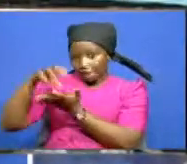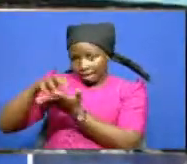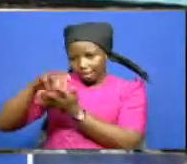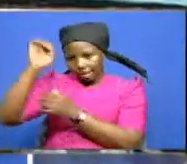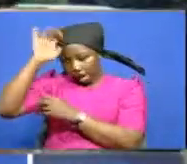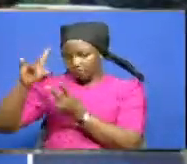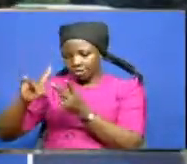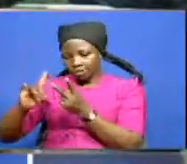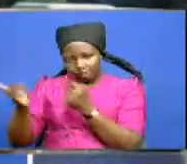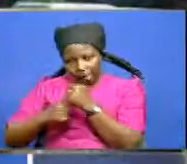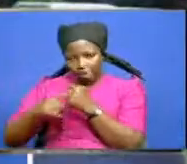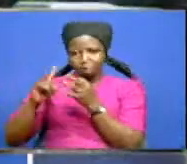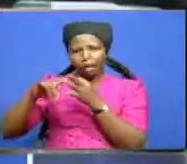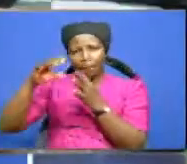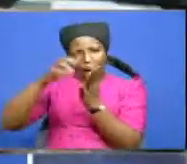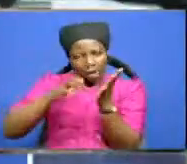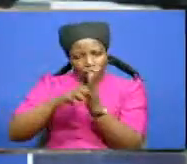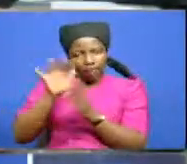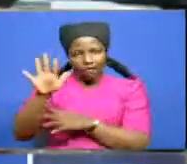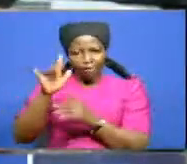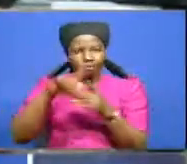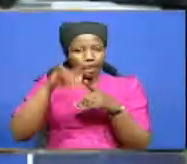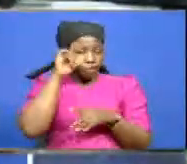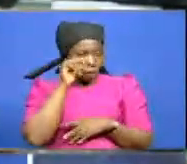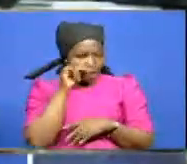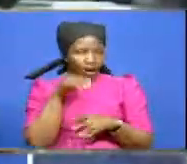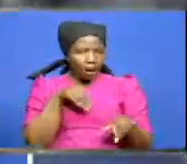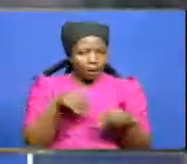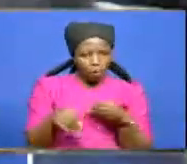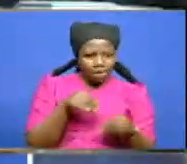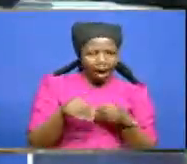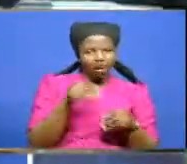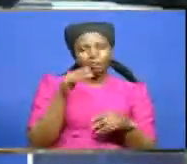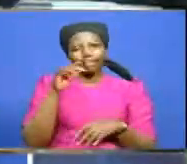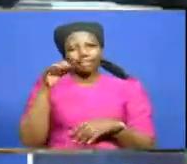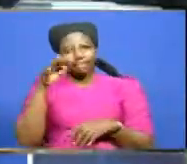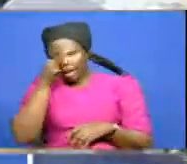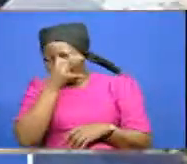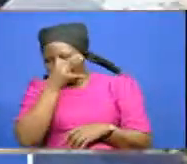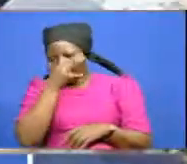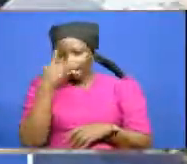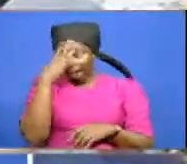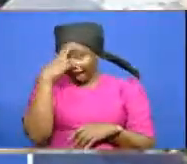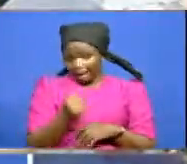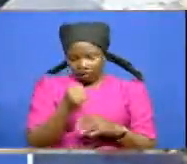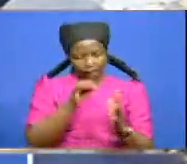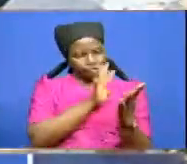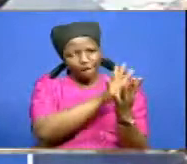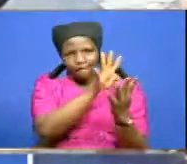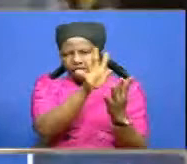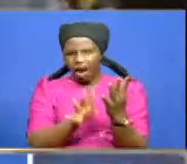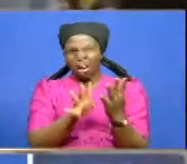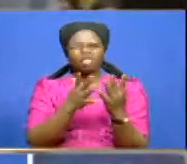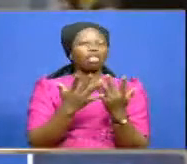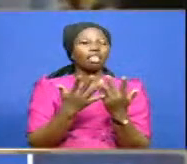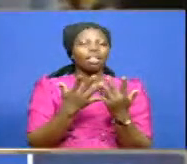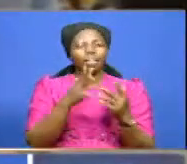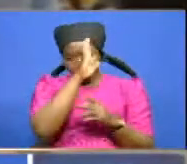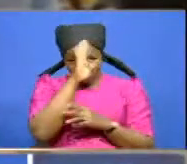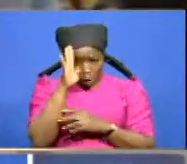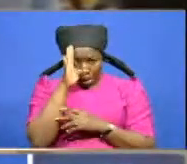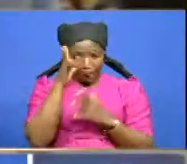6, Machakos 5, Mombasa, Busia, Nyeri, Kajiado 4 cases each, Bungoma,